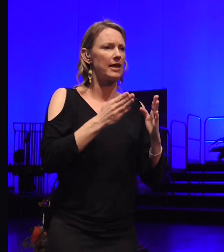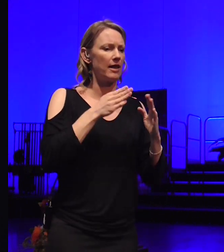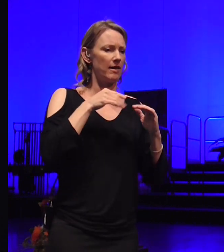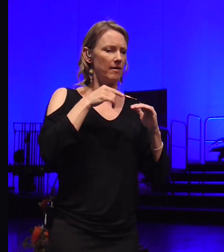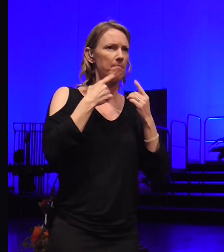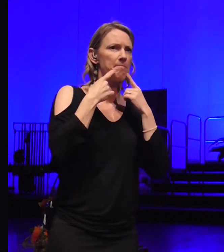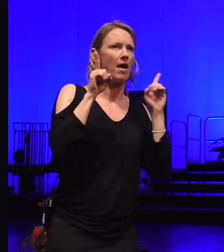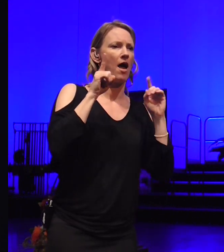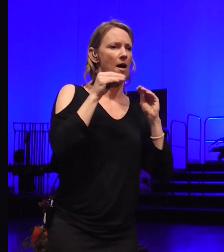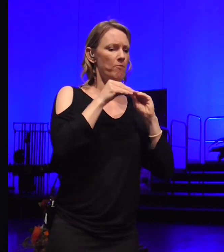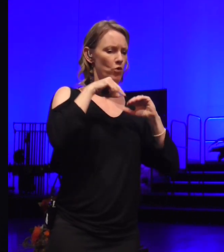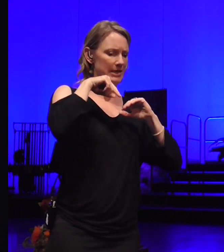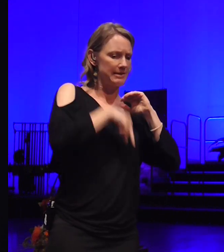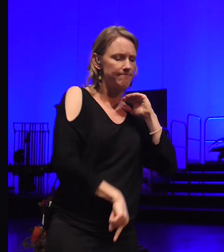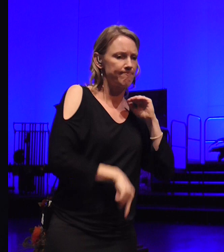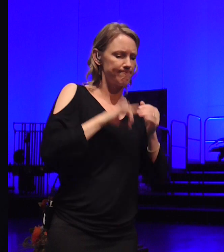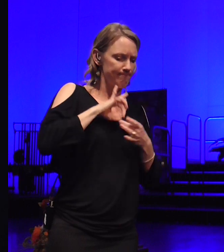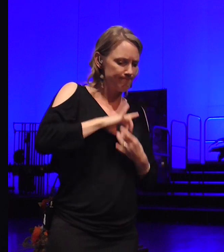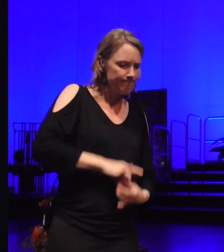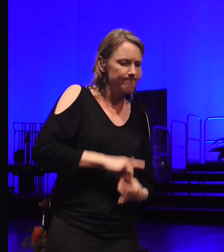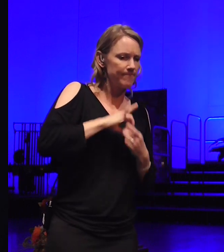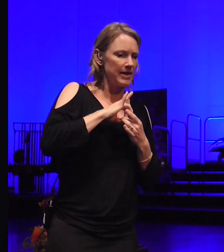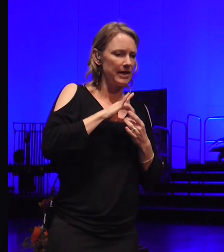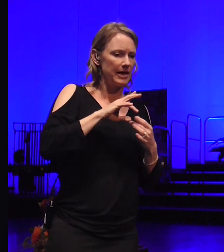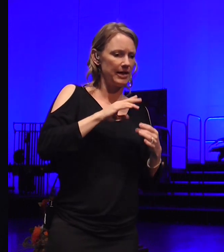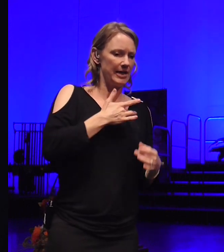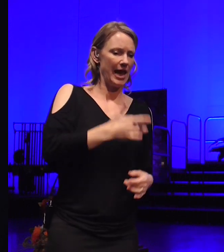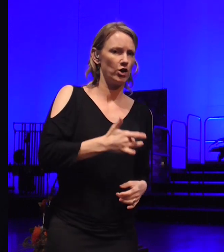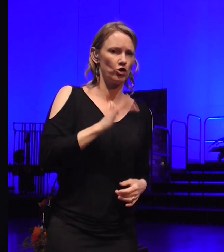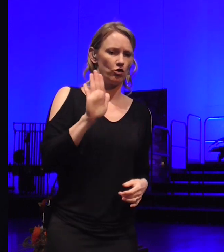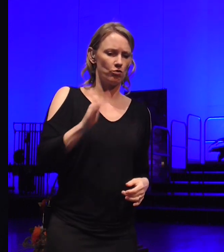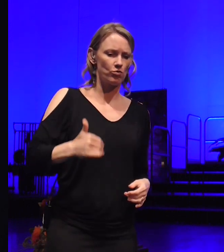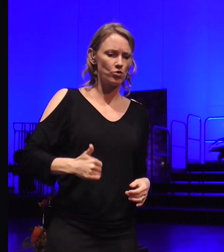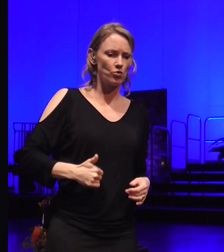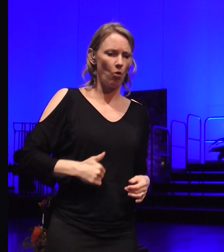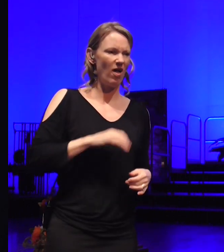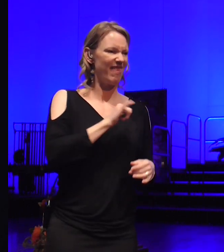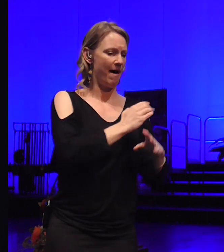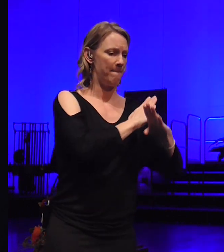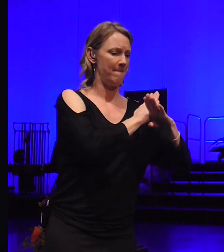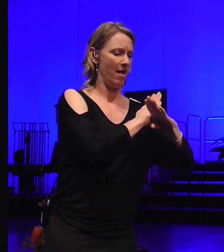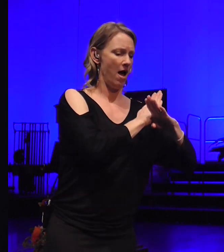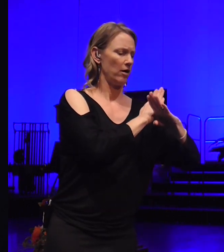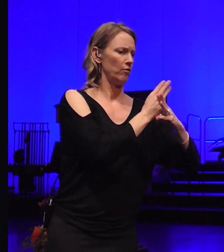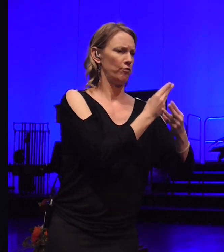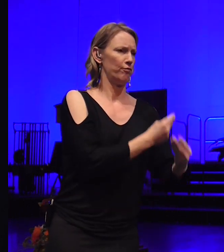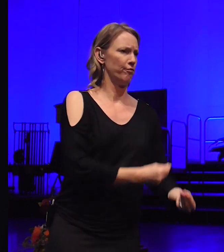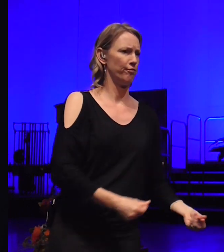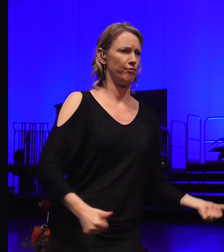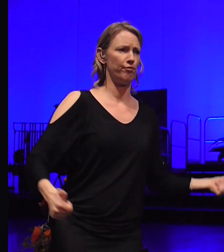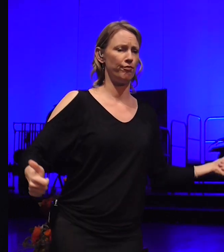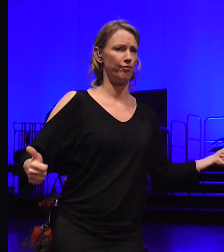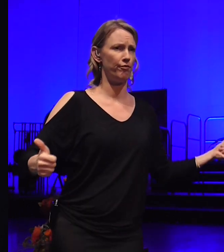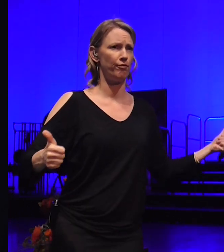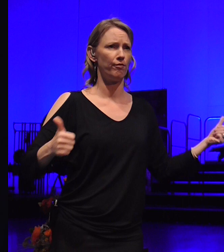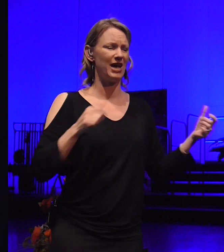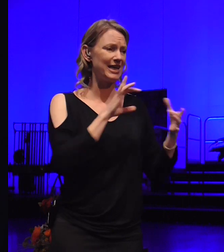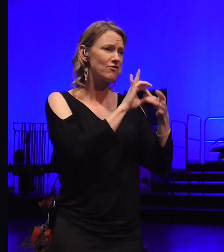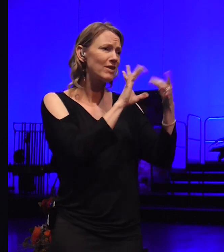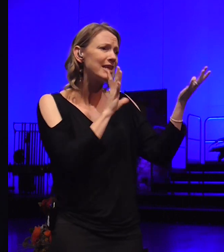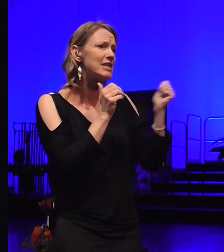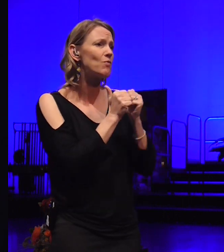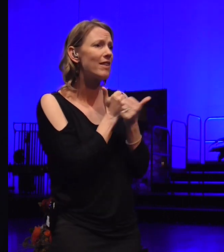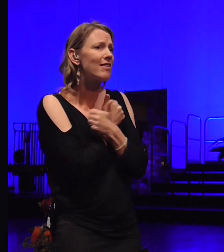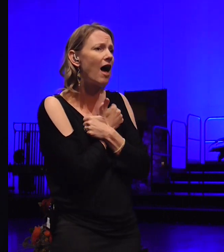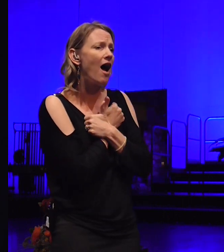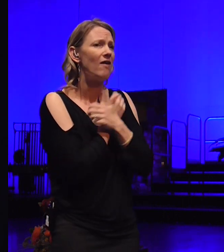more deeply into that essence and nature of their soul, that it simply falls away. It's released with love, with care,